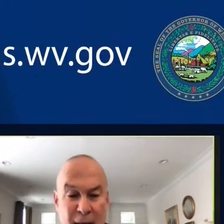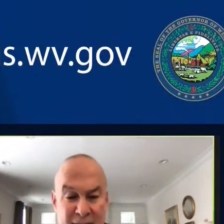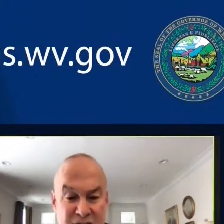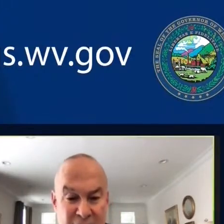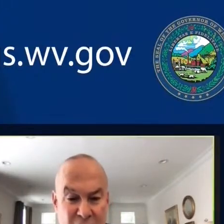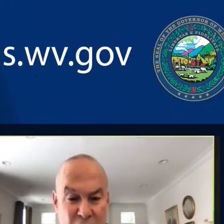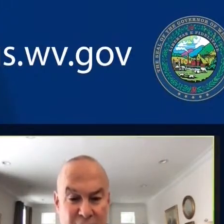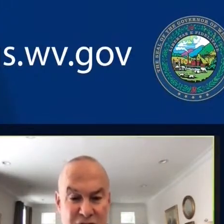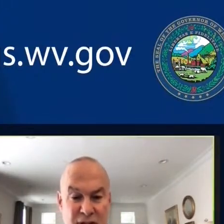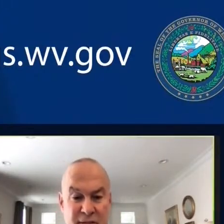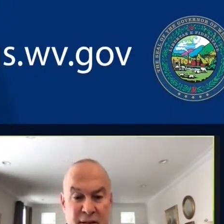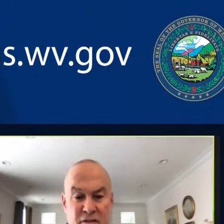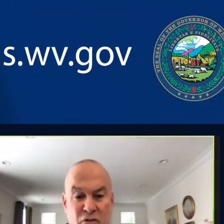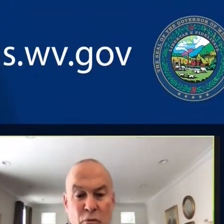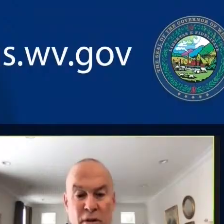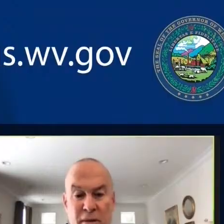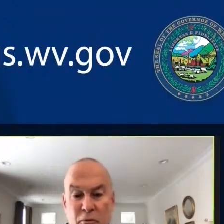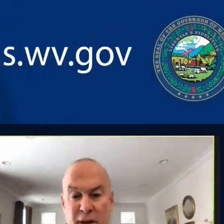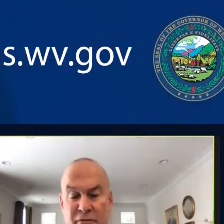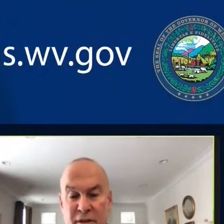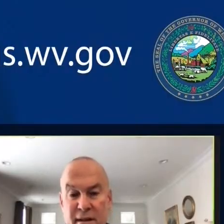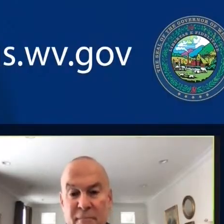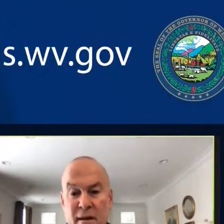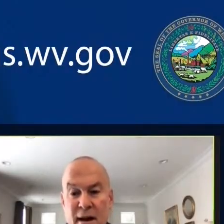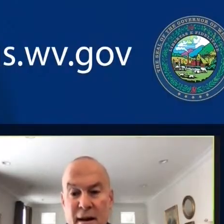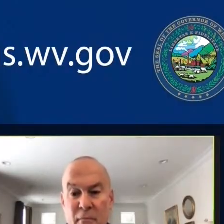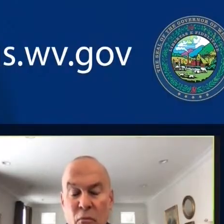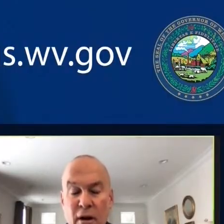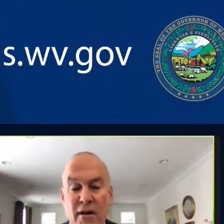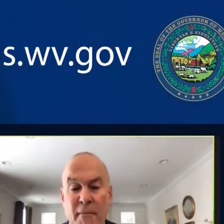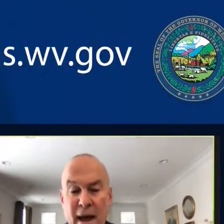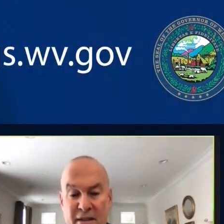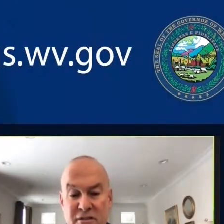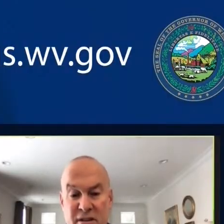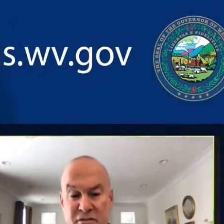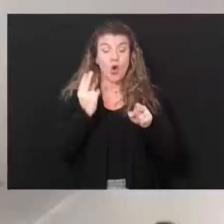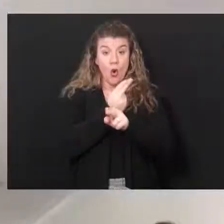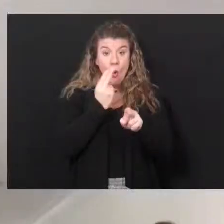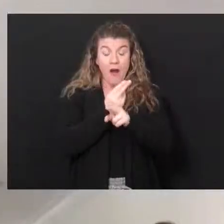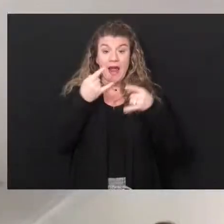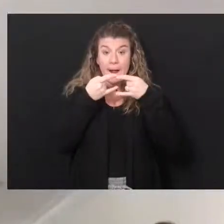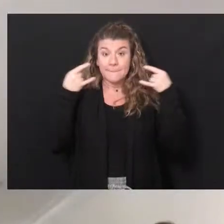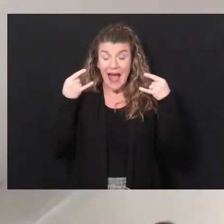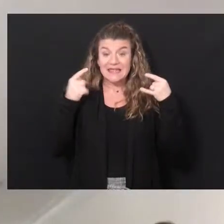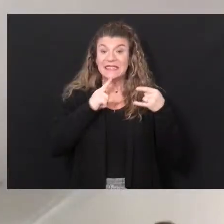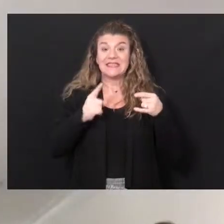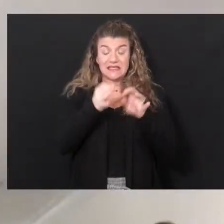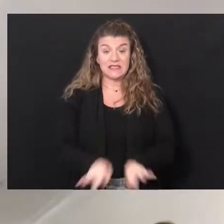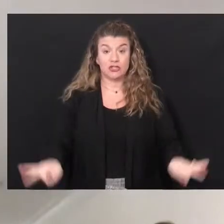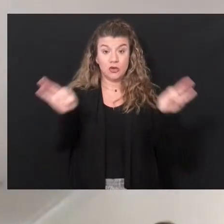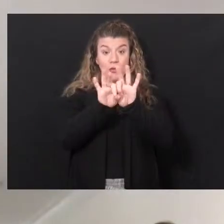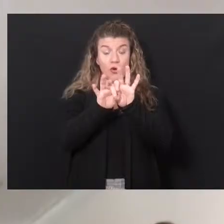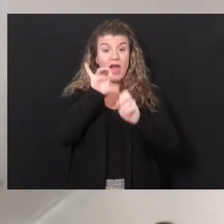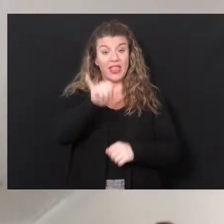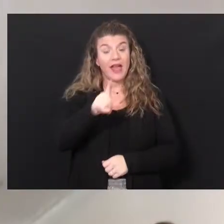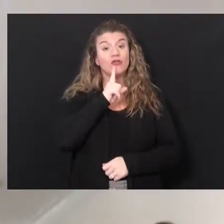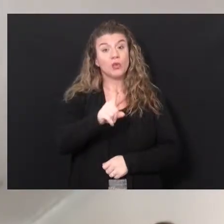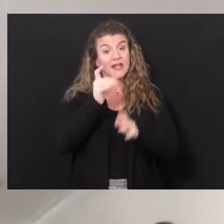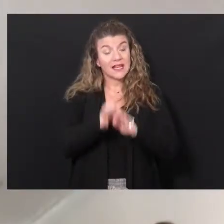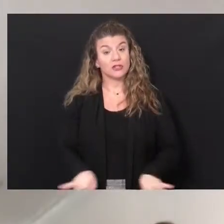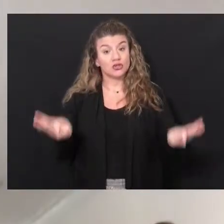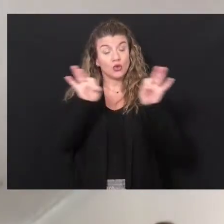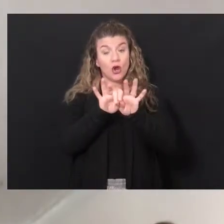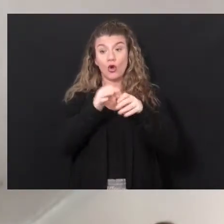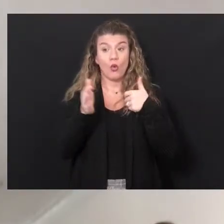follow up the backside of the question. So really briefly, wearing a mask is essential, and that's really essential whether you